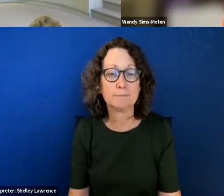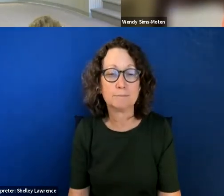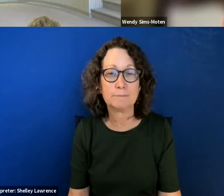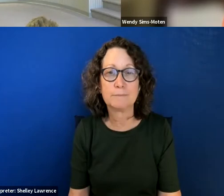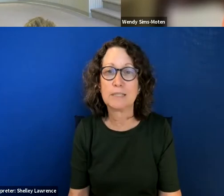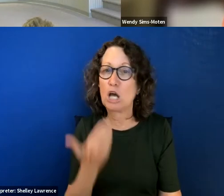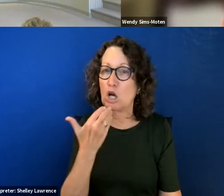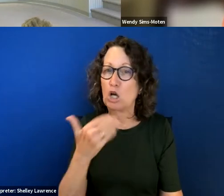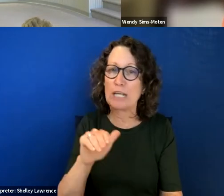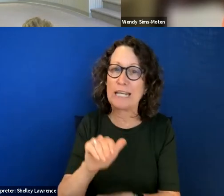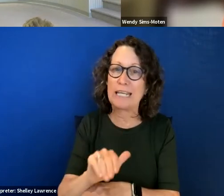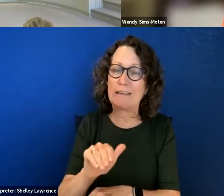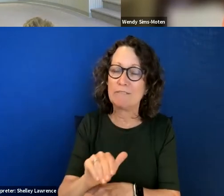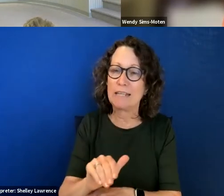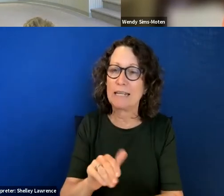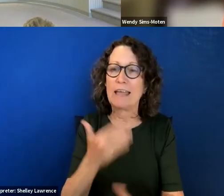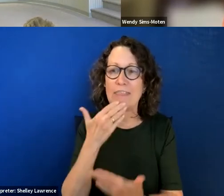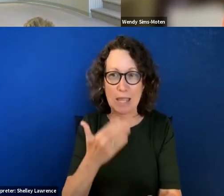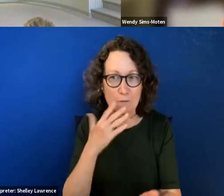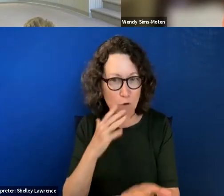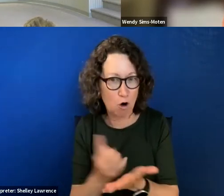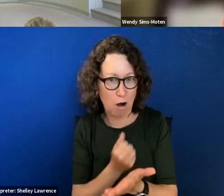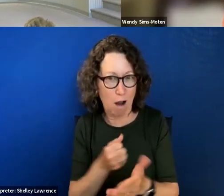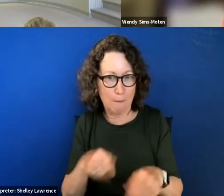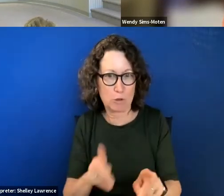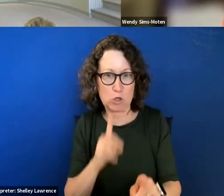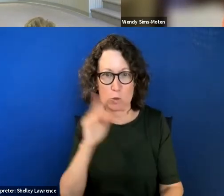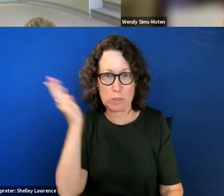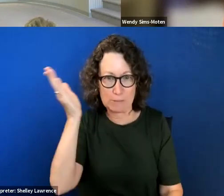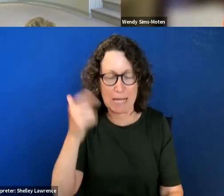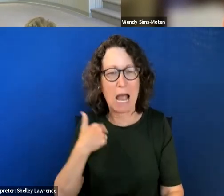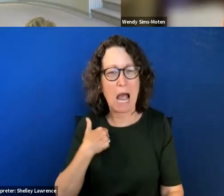Good evening, board. Thank you for the opportunity to speak.